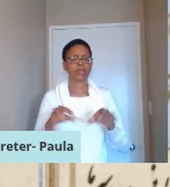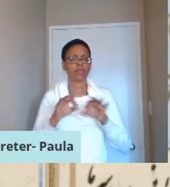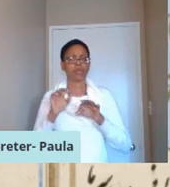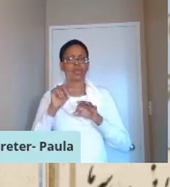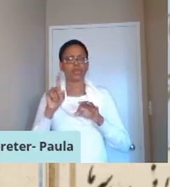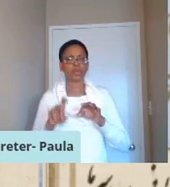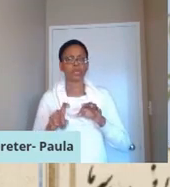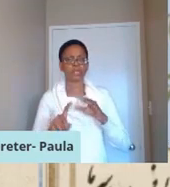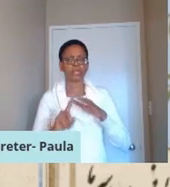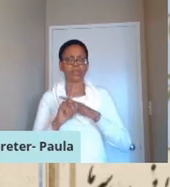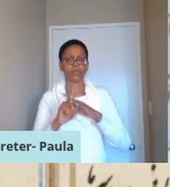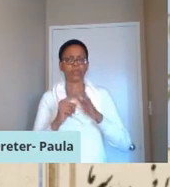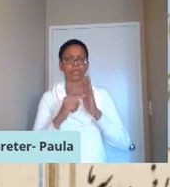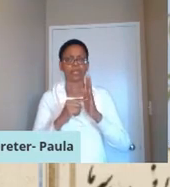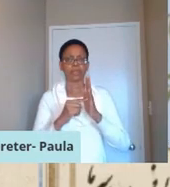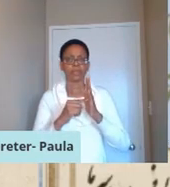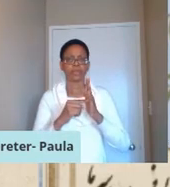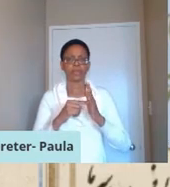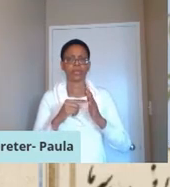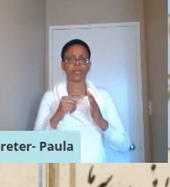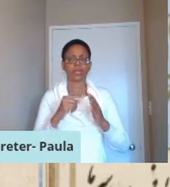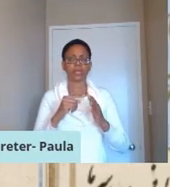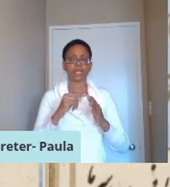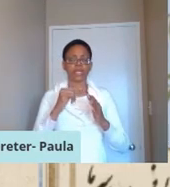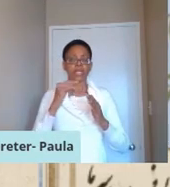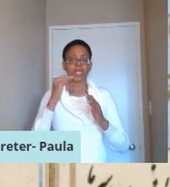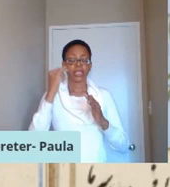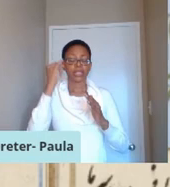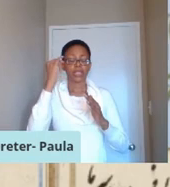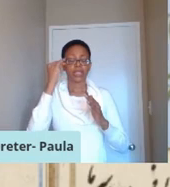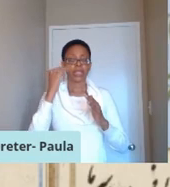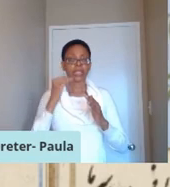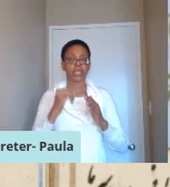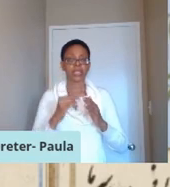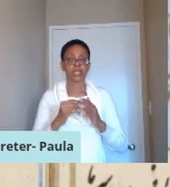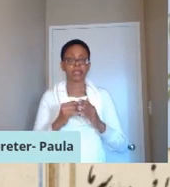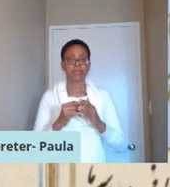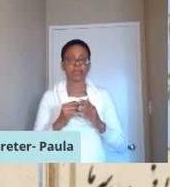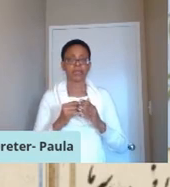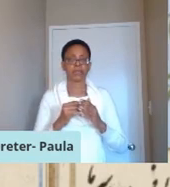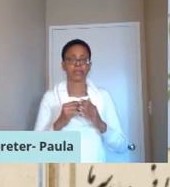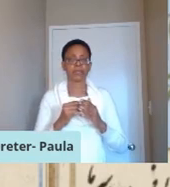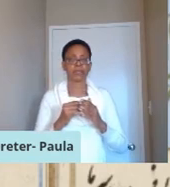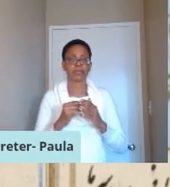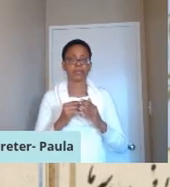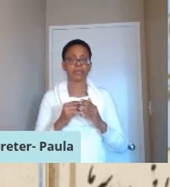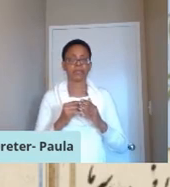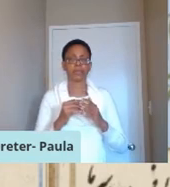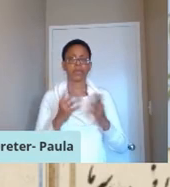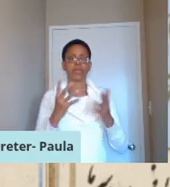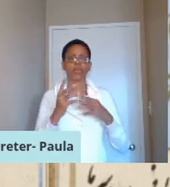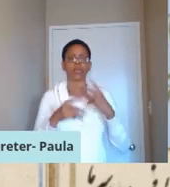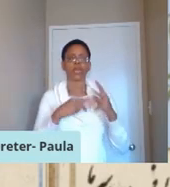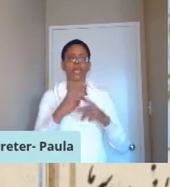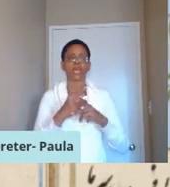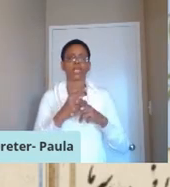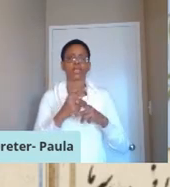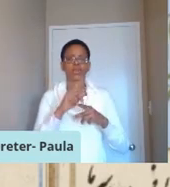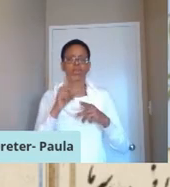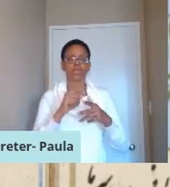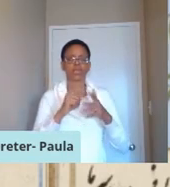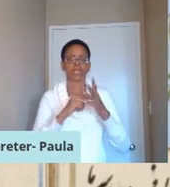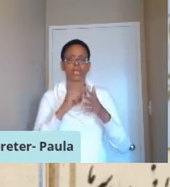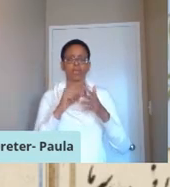a moral demand in Islamic tradition in respect to the COVID-19? What types of religious